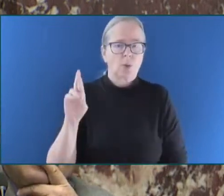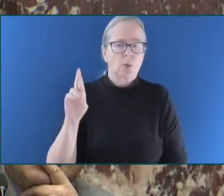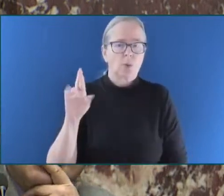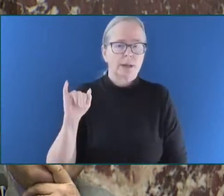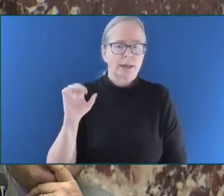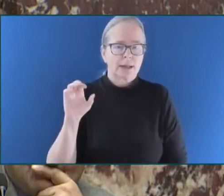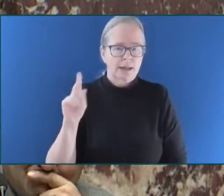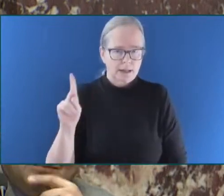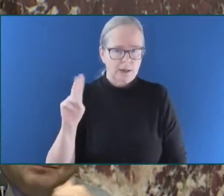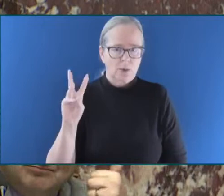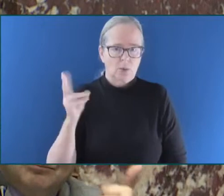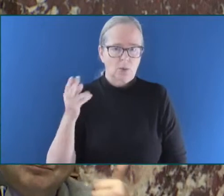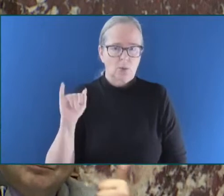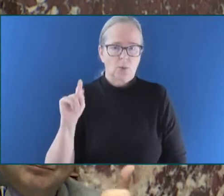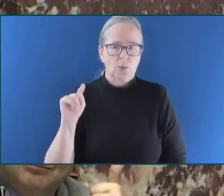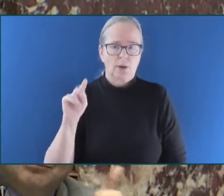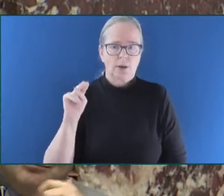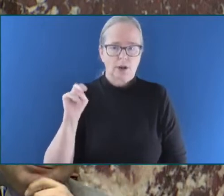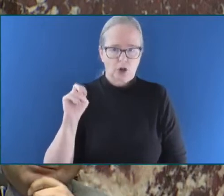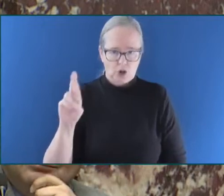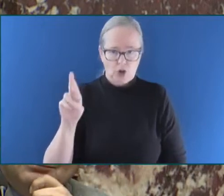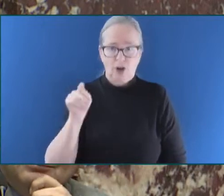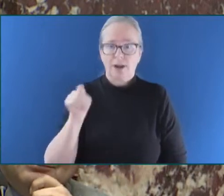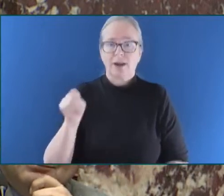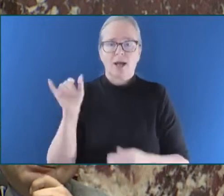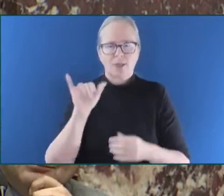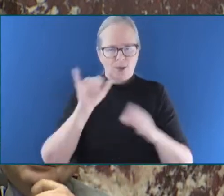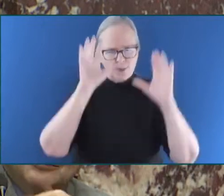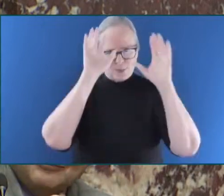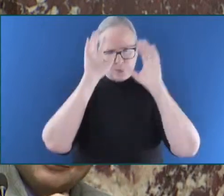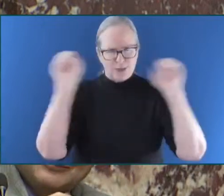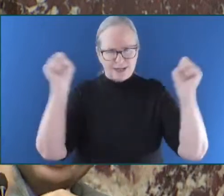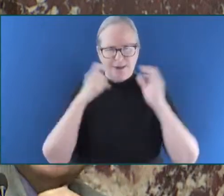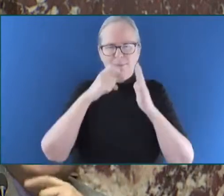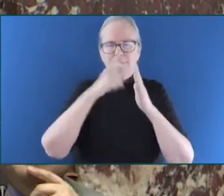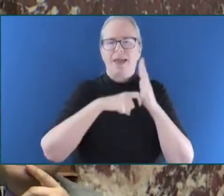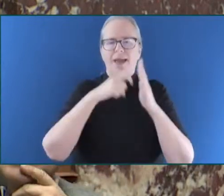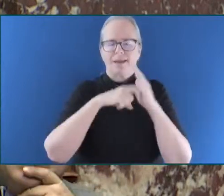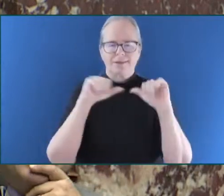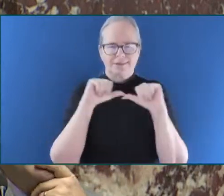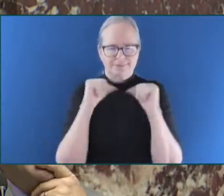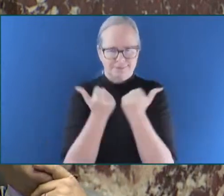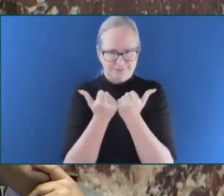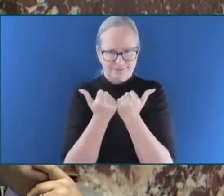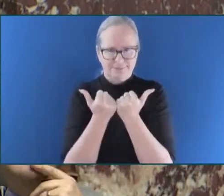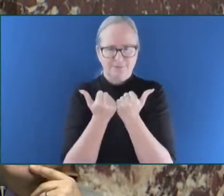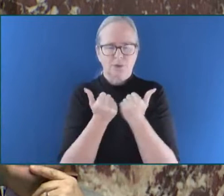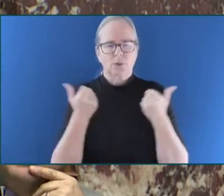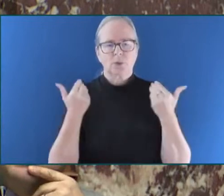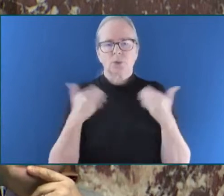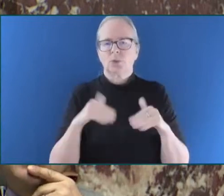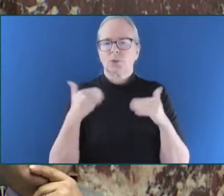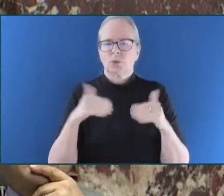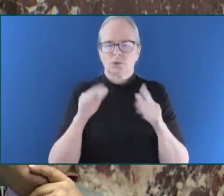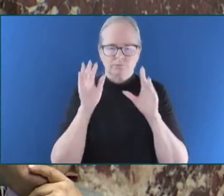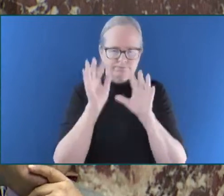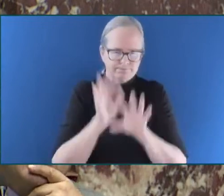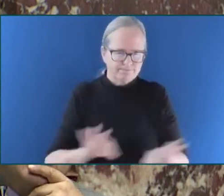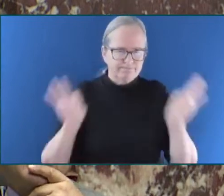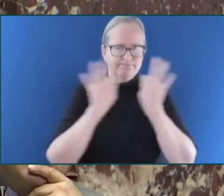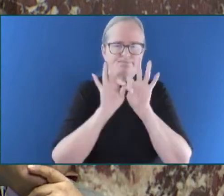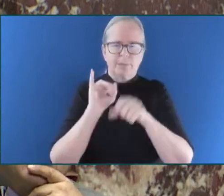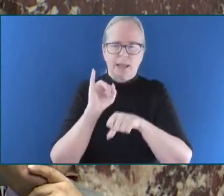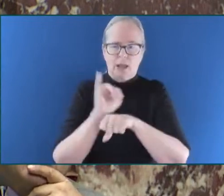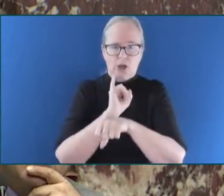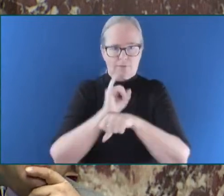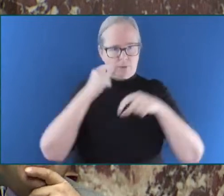Cariboo Mining Association. Mining is a critically important industry in our region. He's here to meet with government to discuss